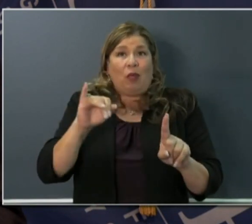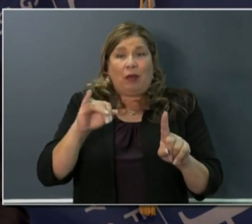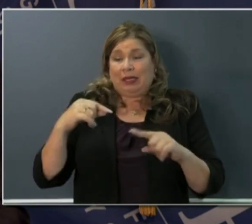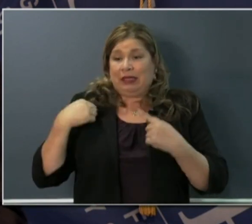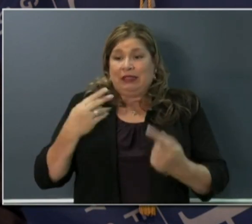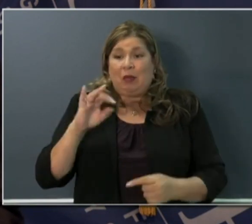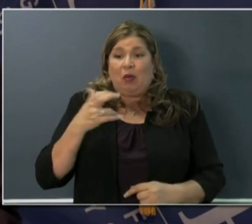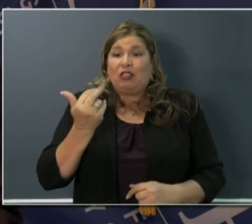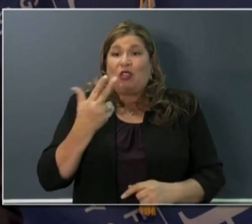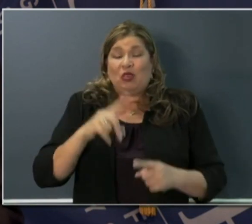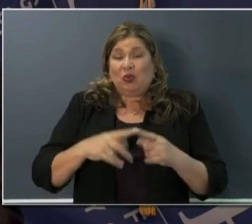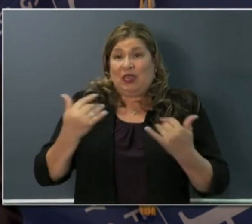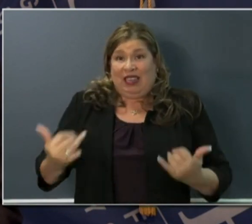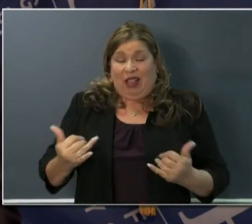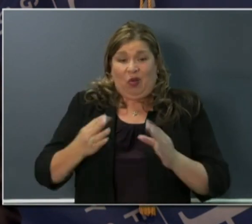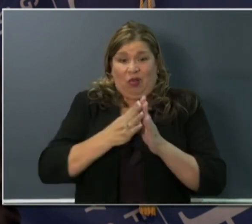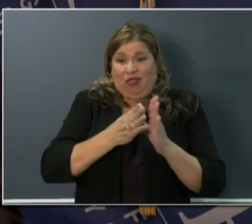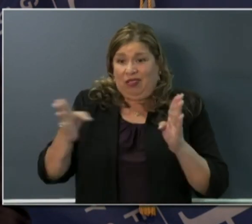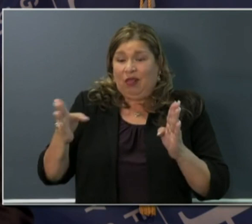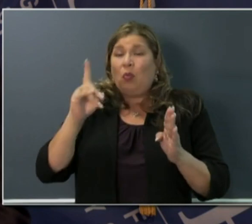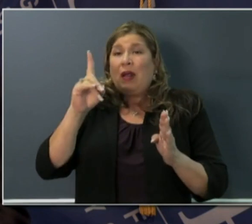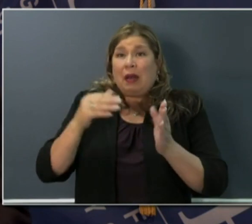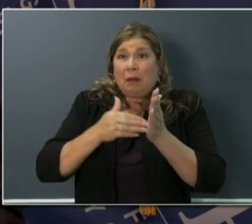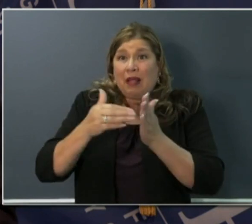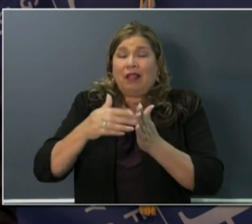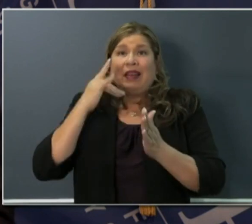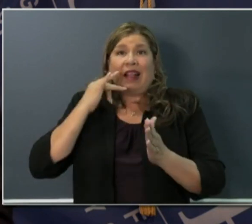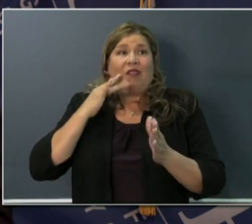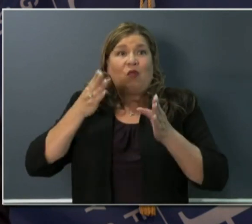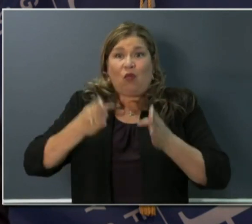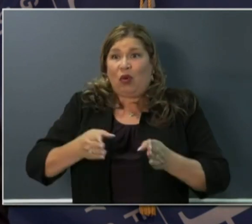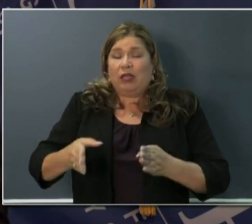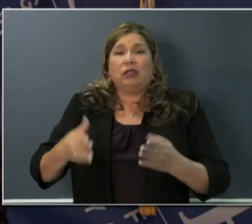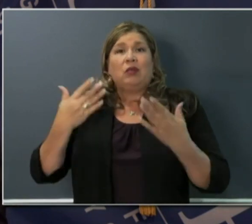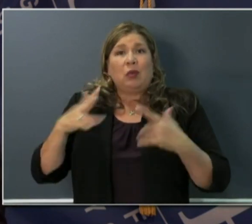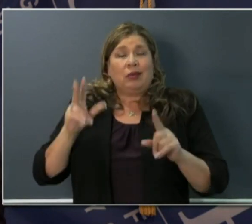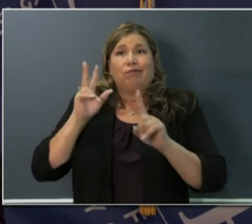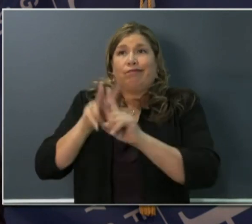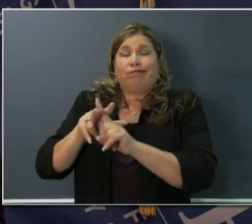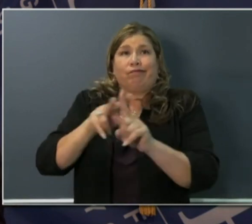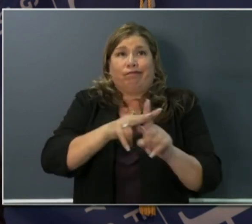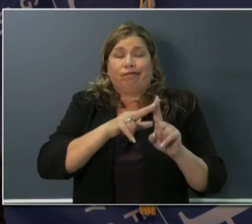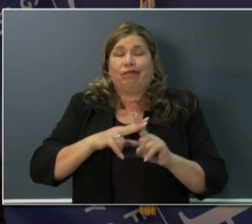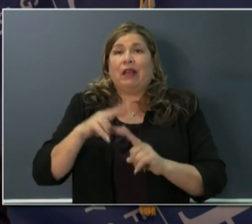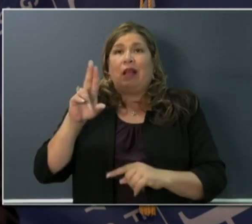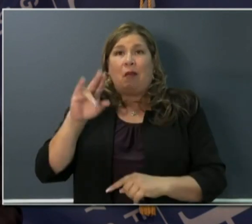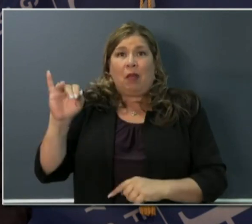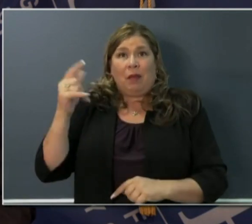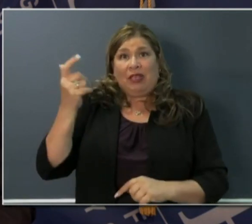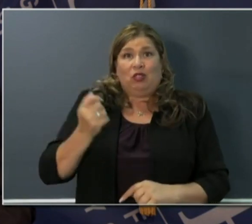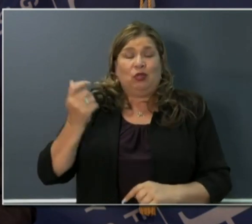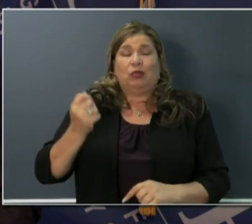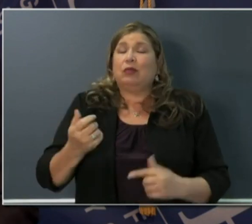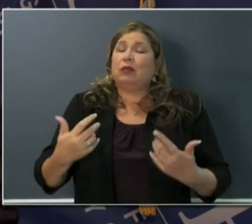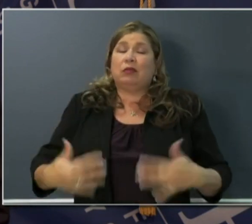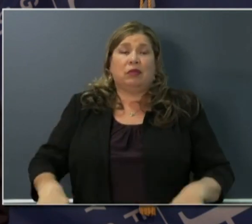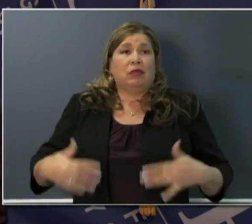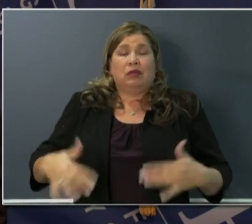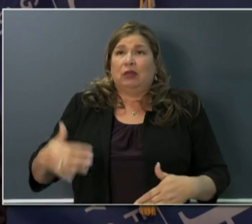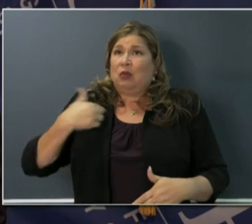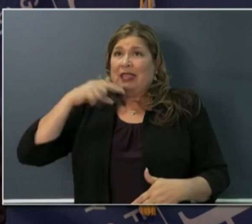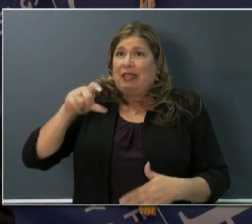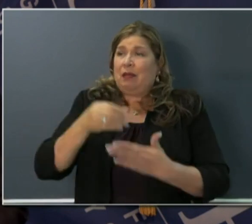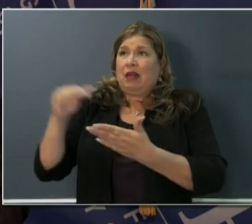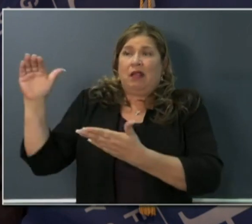13th. 1 million Californians have now claimed the need to get unemployment insurance, so this cannot happen soon